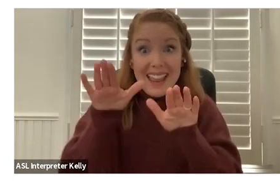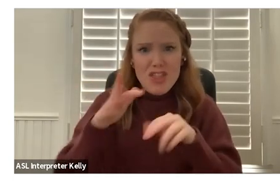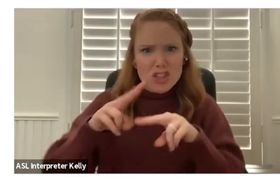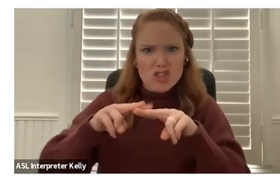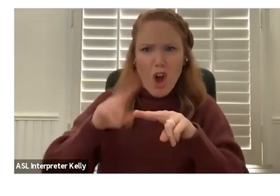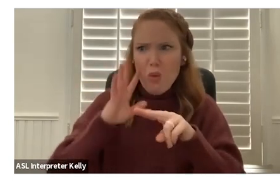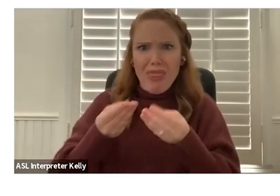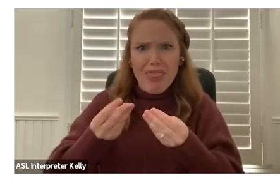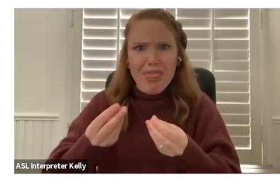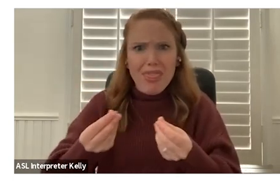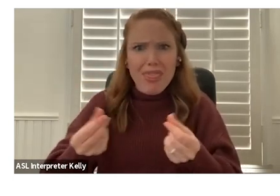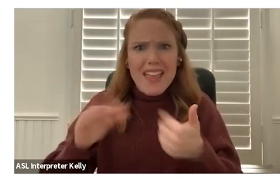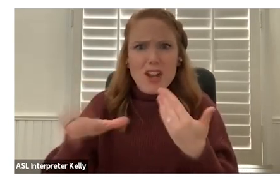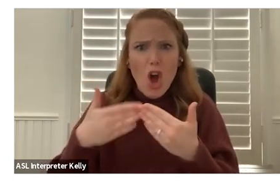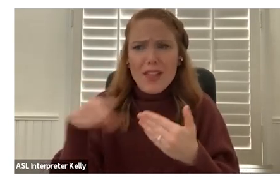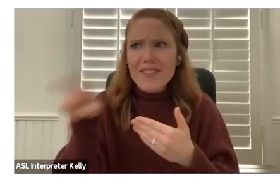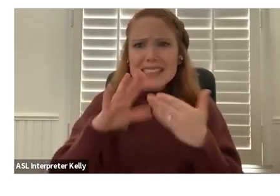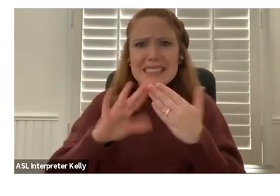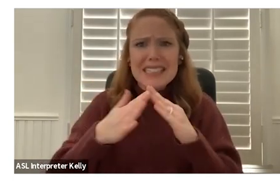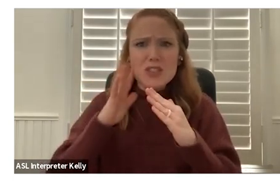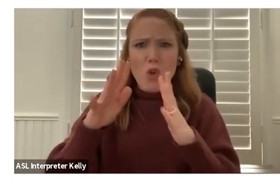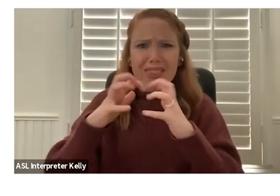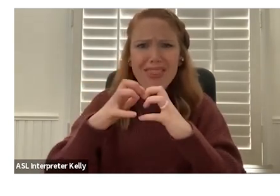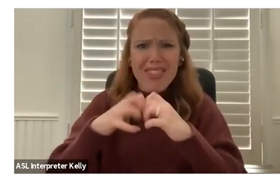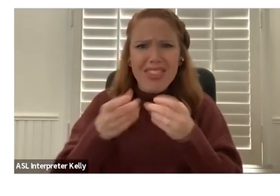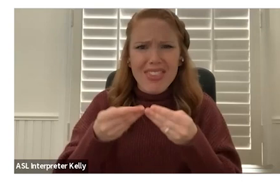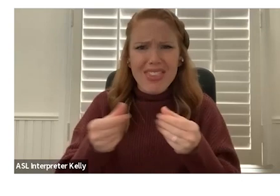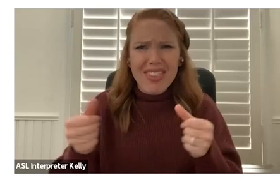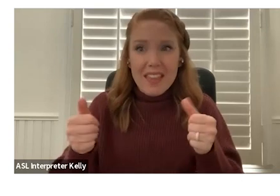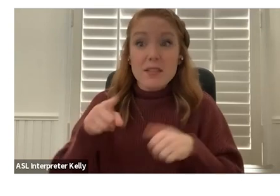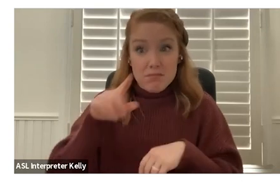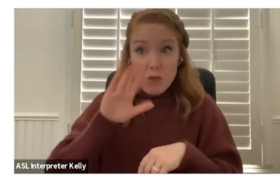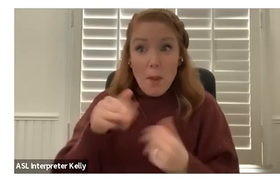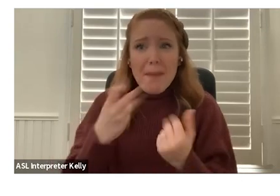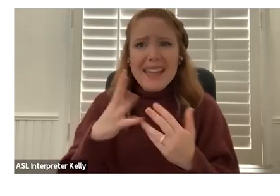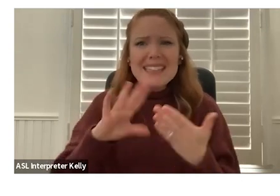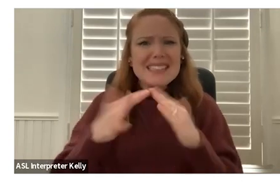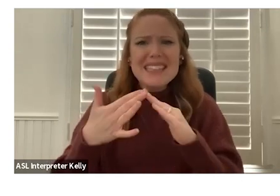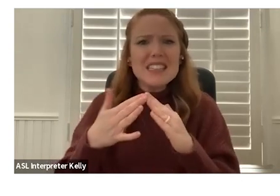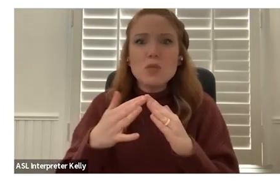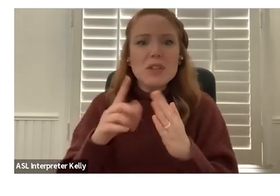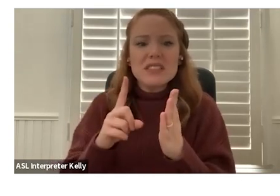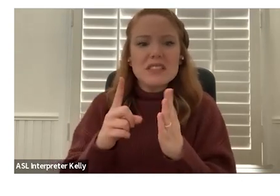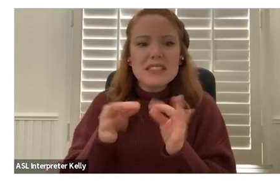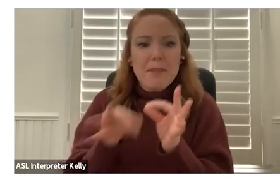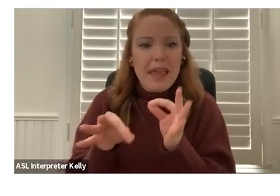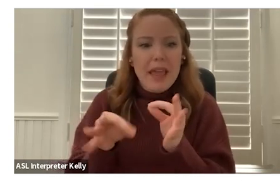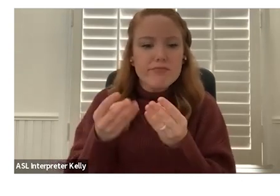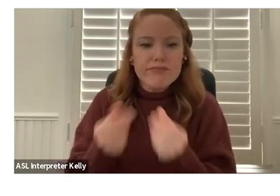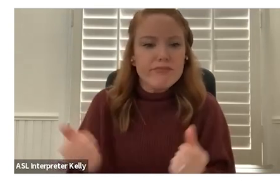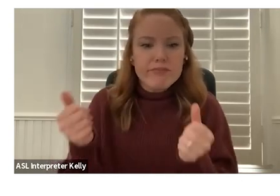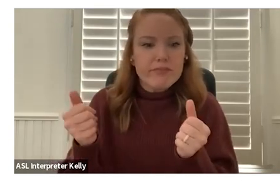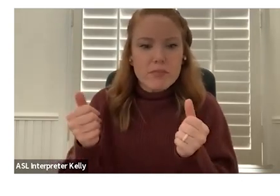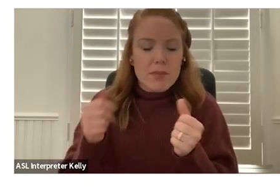from the Arabian Peninsula, half Iraqi. And he's saying, on the one hand, guess what? My indigenous knowledge, I'm putting it in this